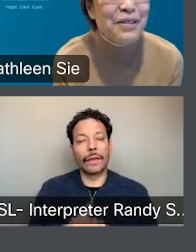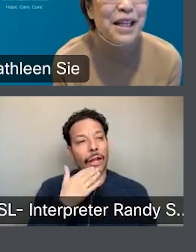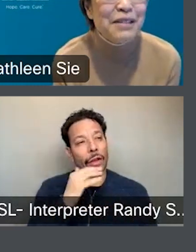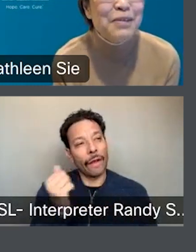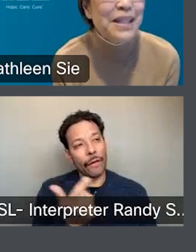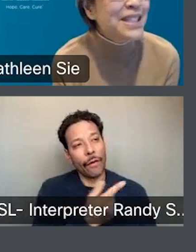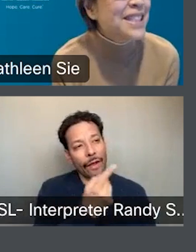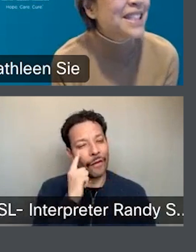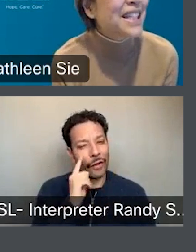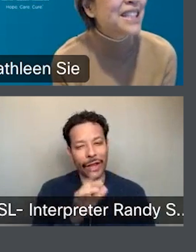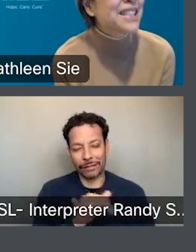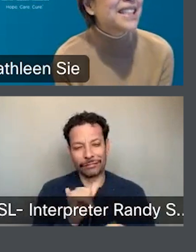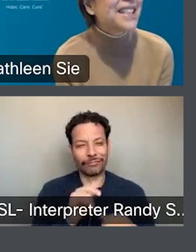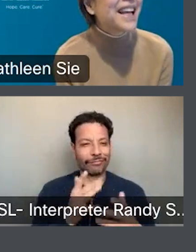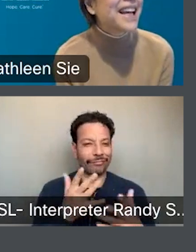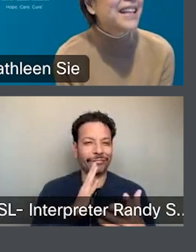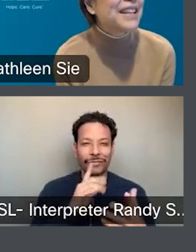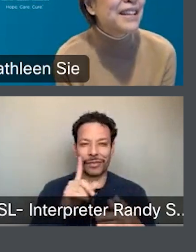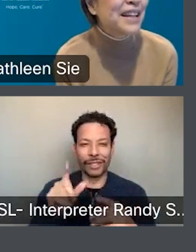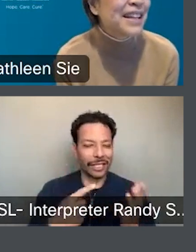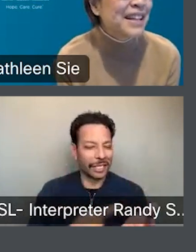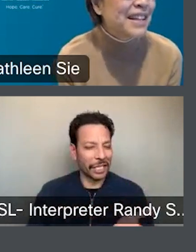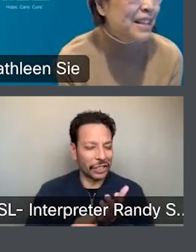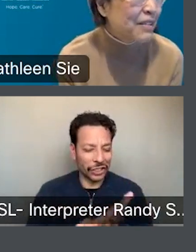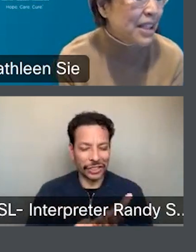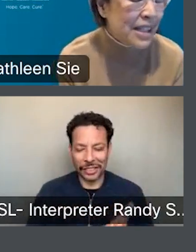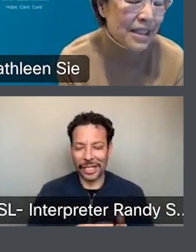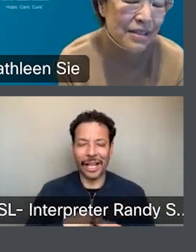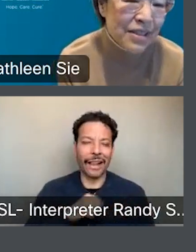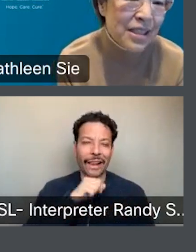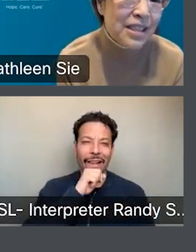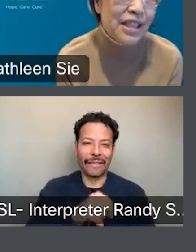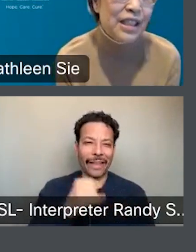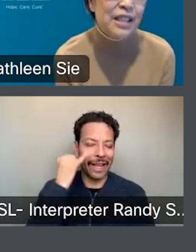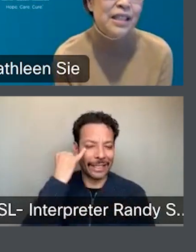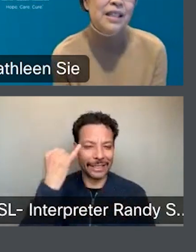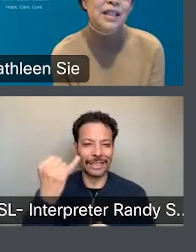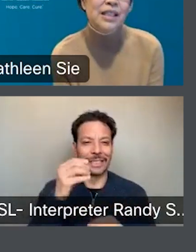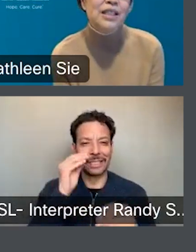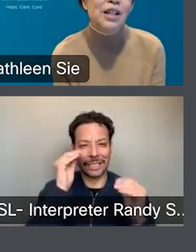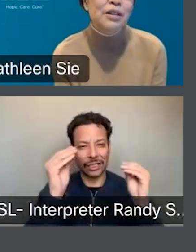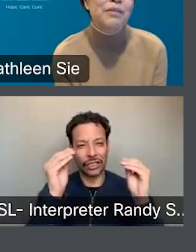that robust discussion. And I love the idea of teaching